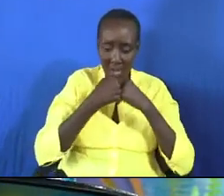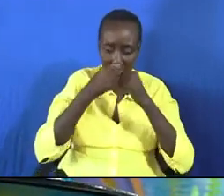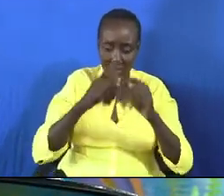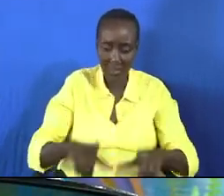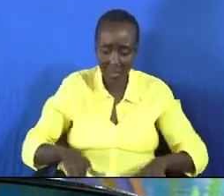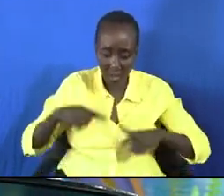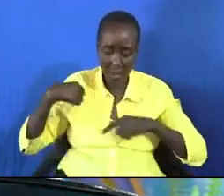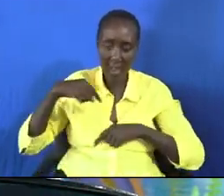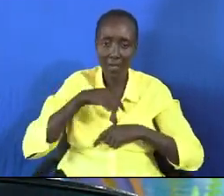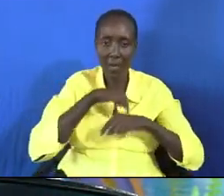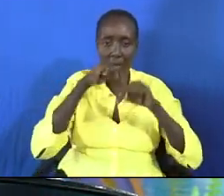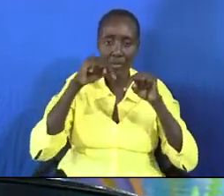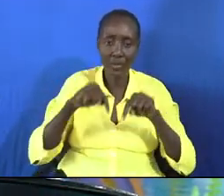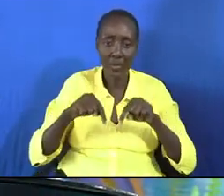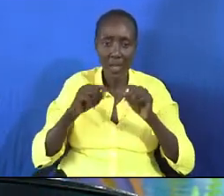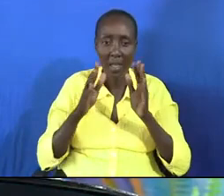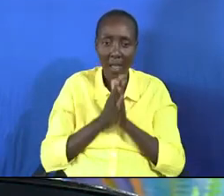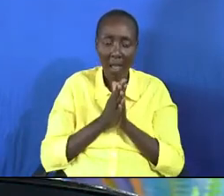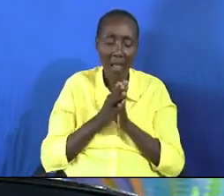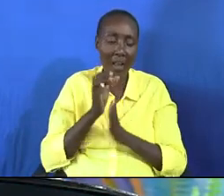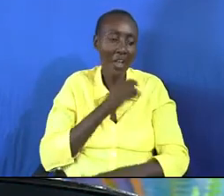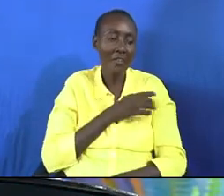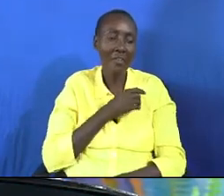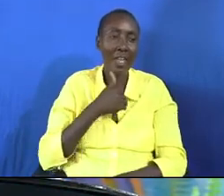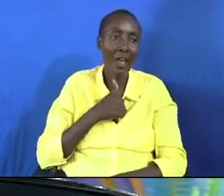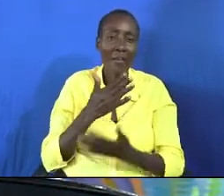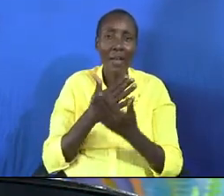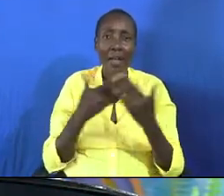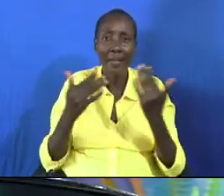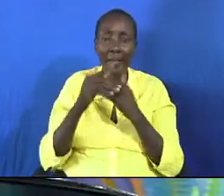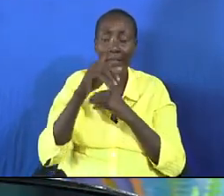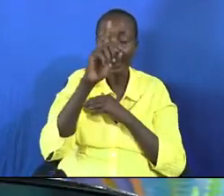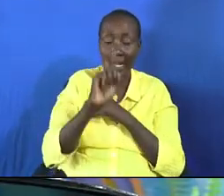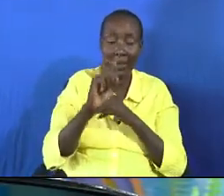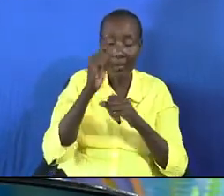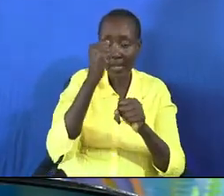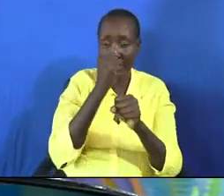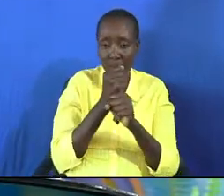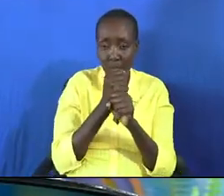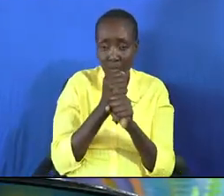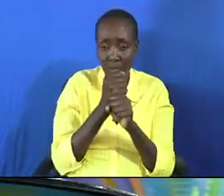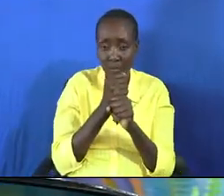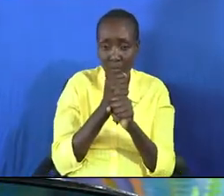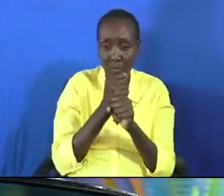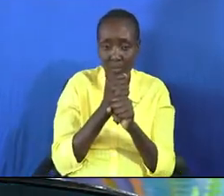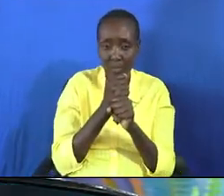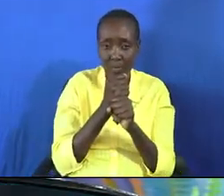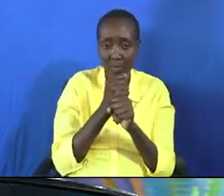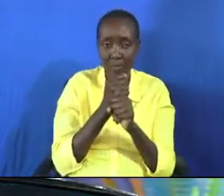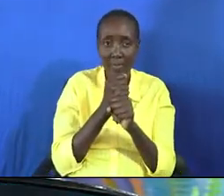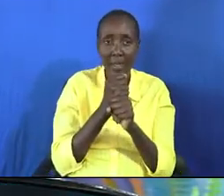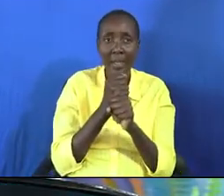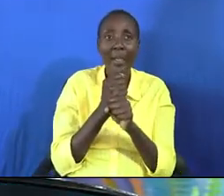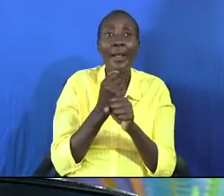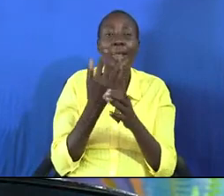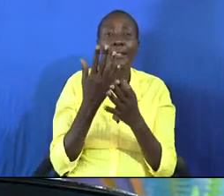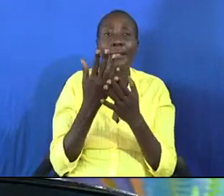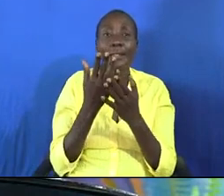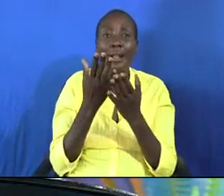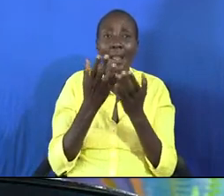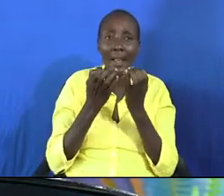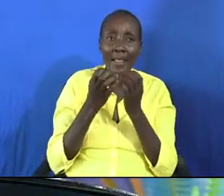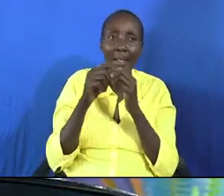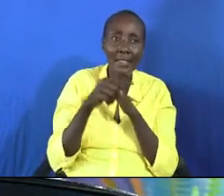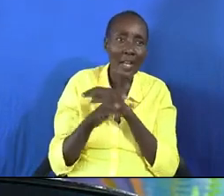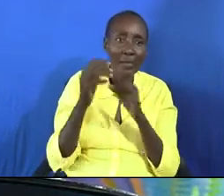today, and you're afraid, there are things that you have to do. Your destiny calls you to do some things and